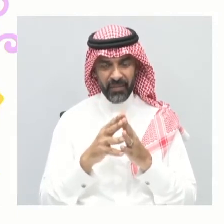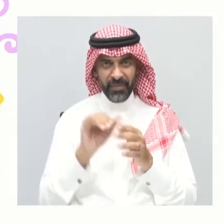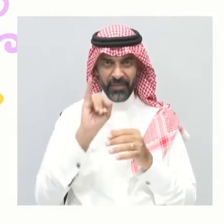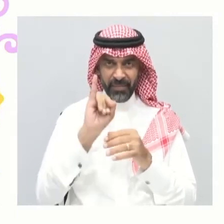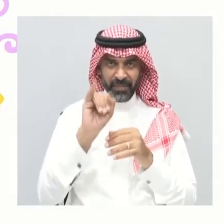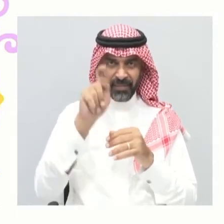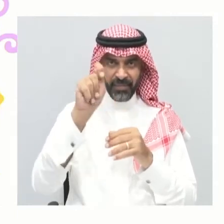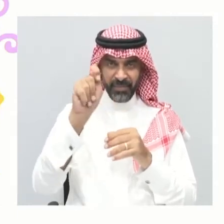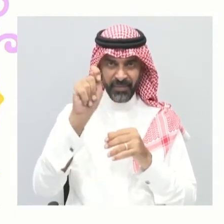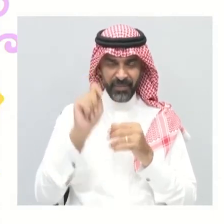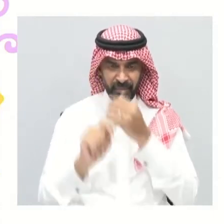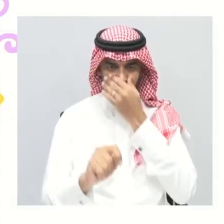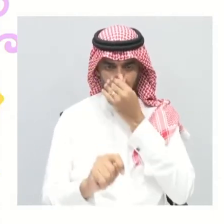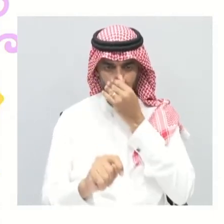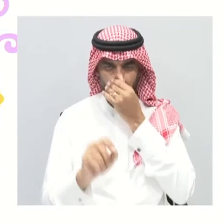it's